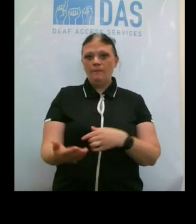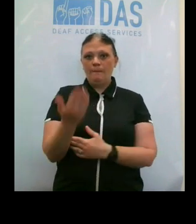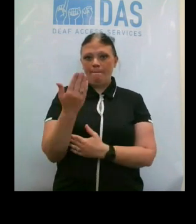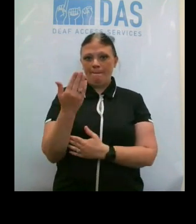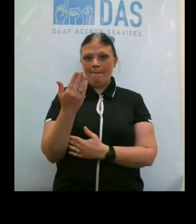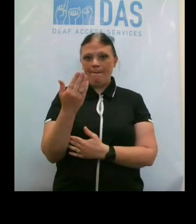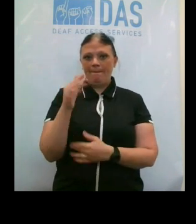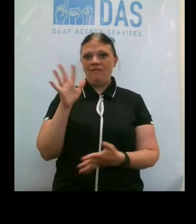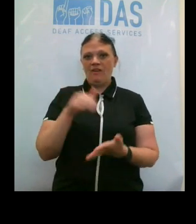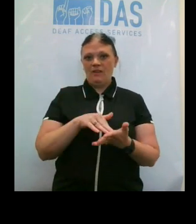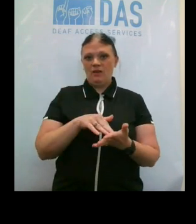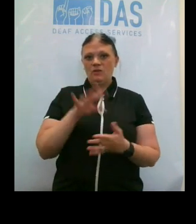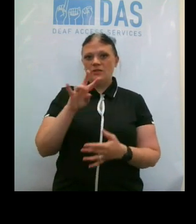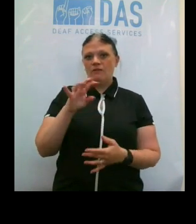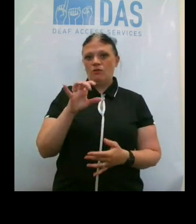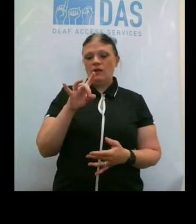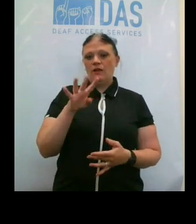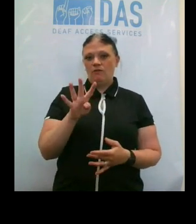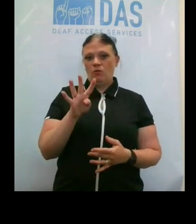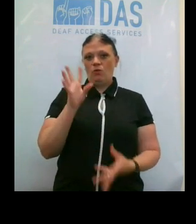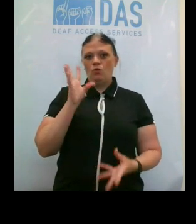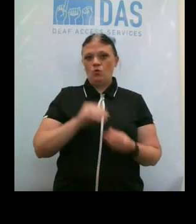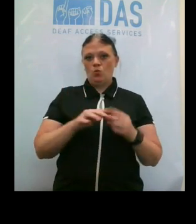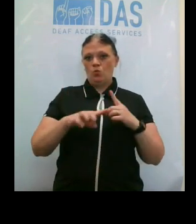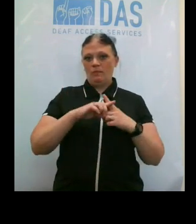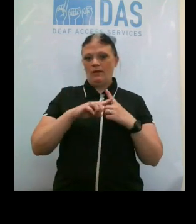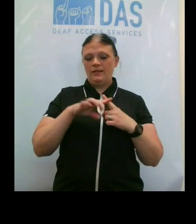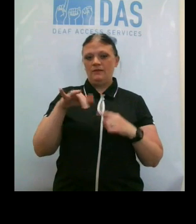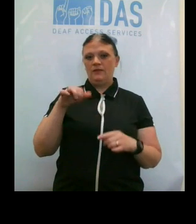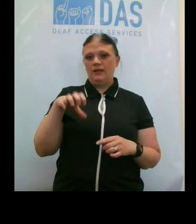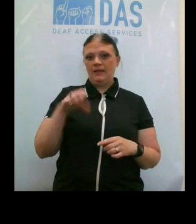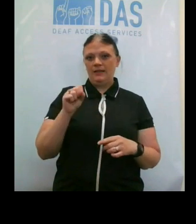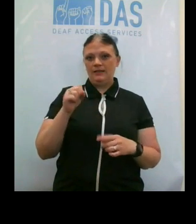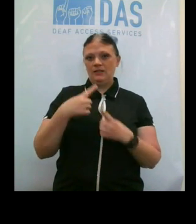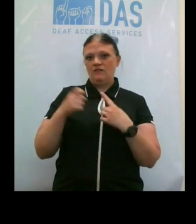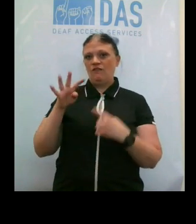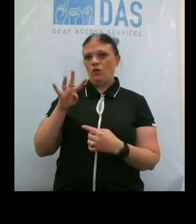there were 5,784 total positive cases out of